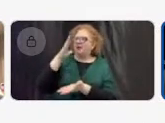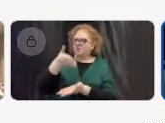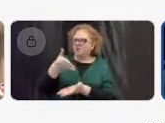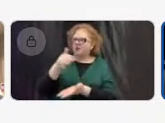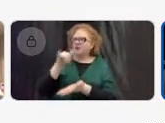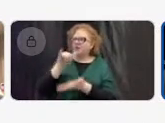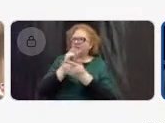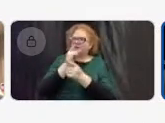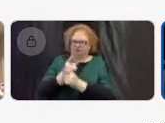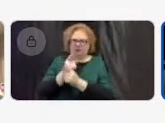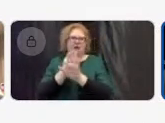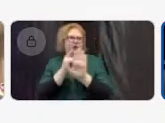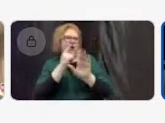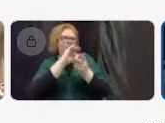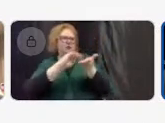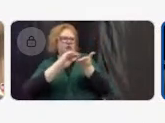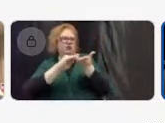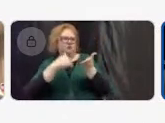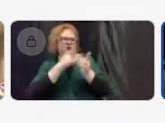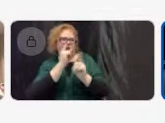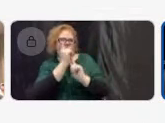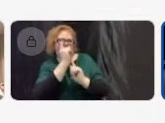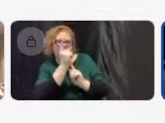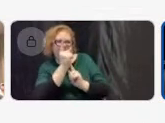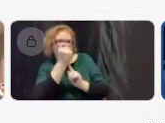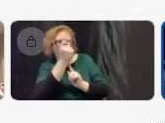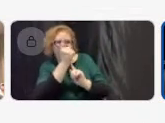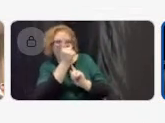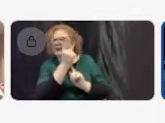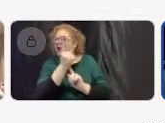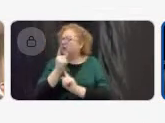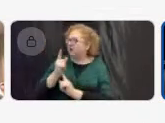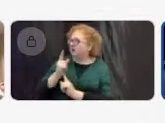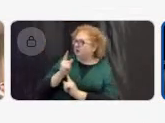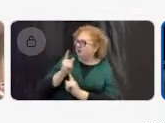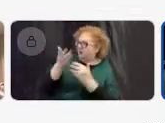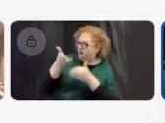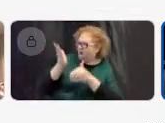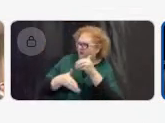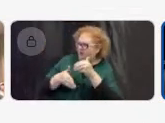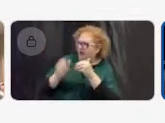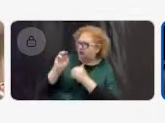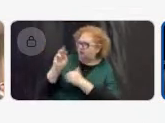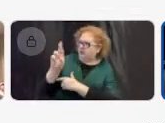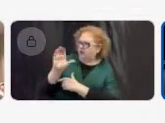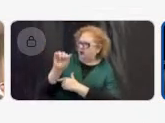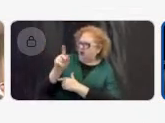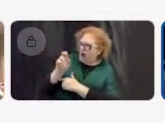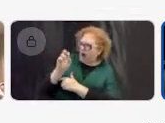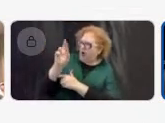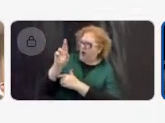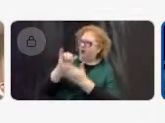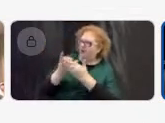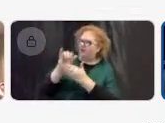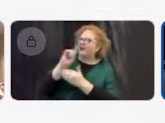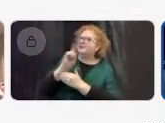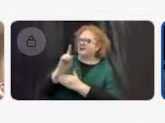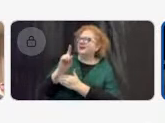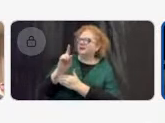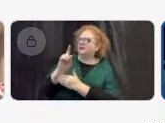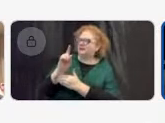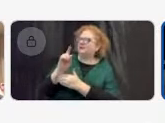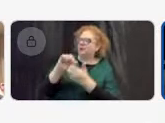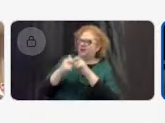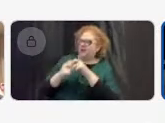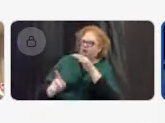correct. Excuse me, sir, one second here. Were you finished, sir, with everything that you had to say? That was the issue I thought should be Okay. considered before